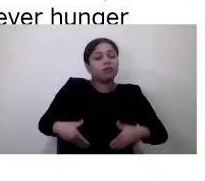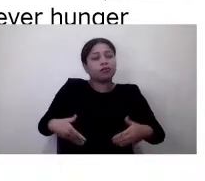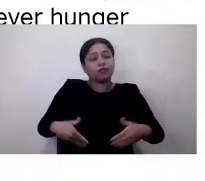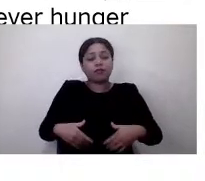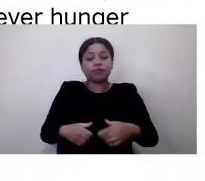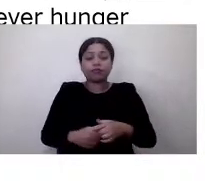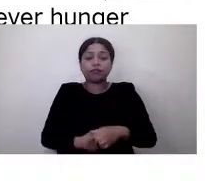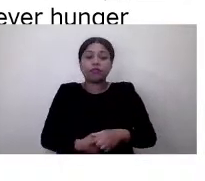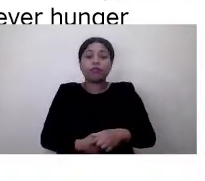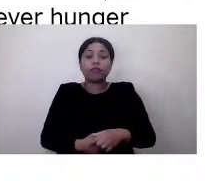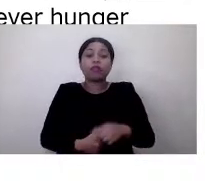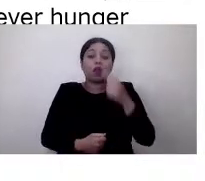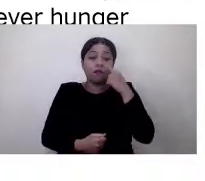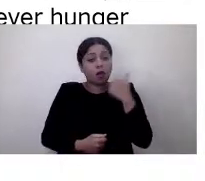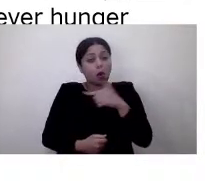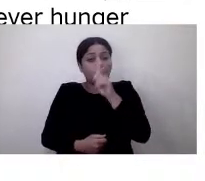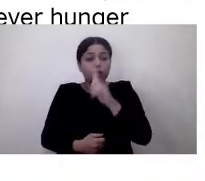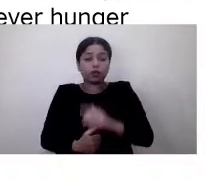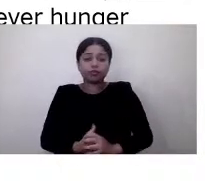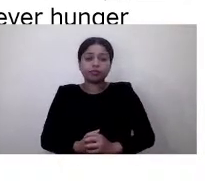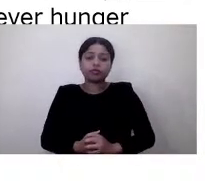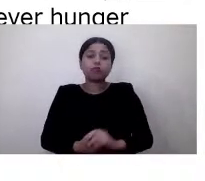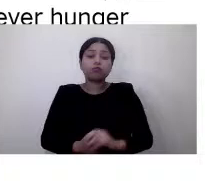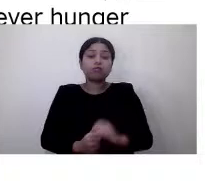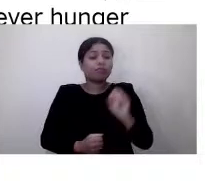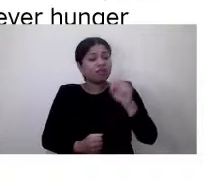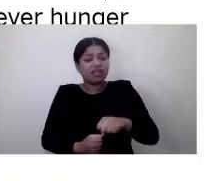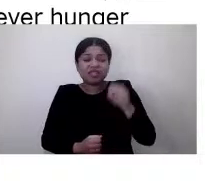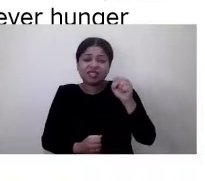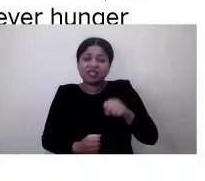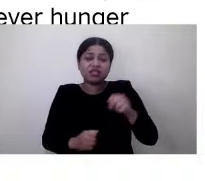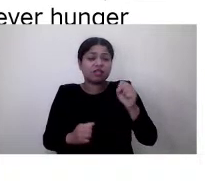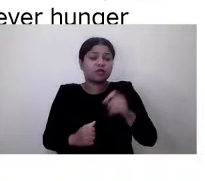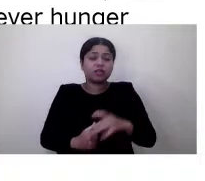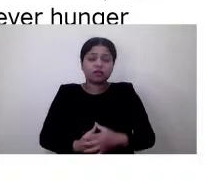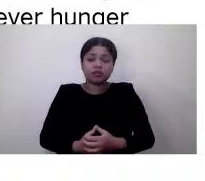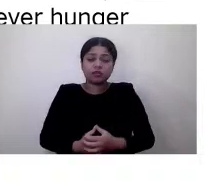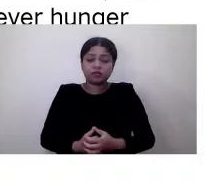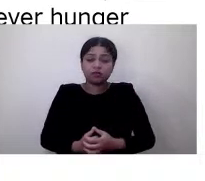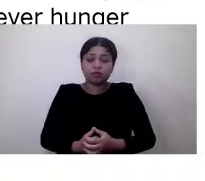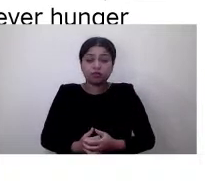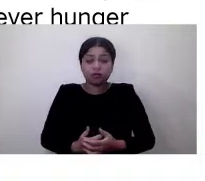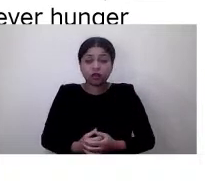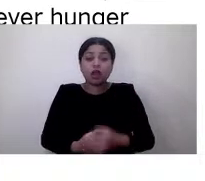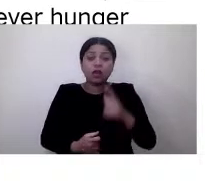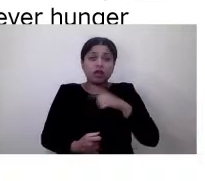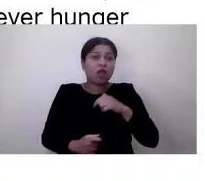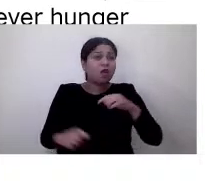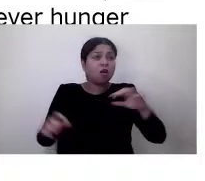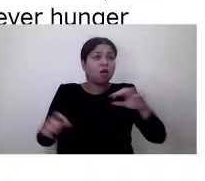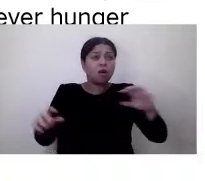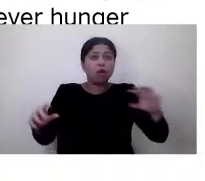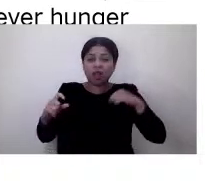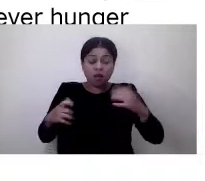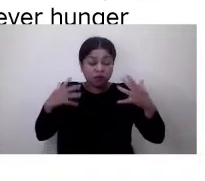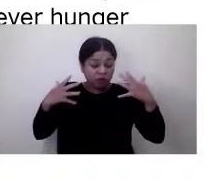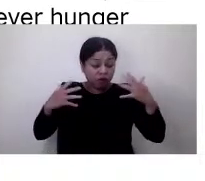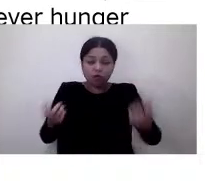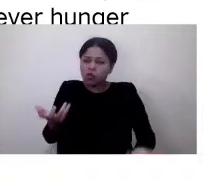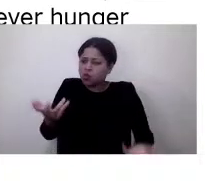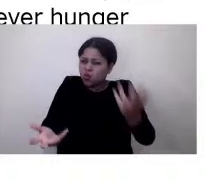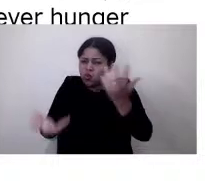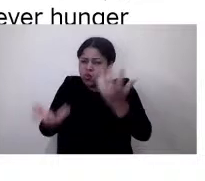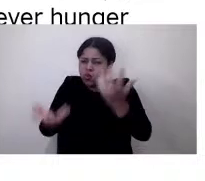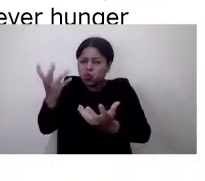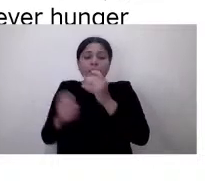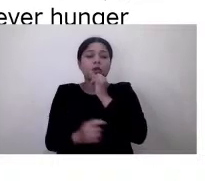Yes, wildfires. An example, in France and Germany, the land burnt is